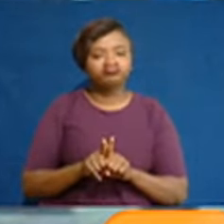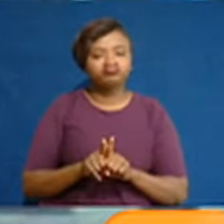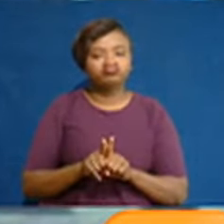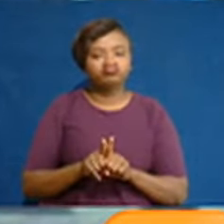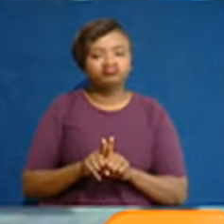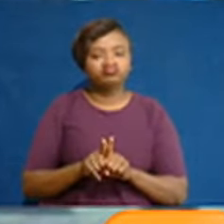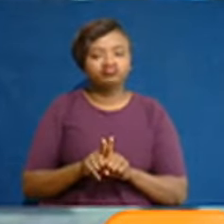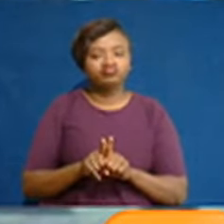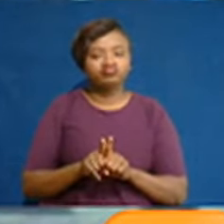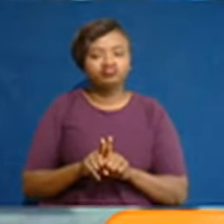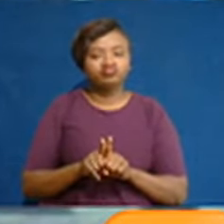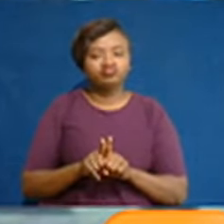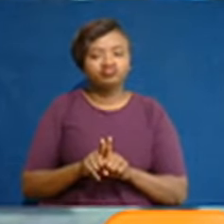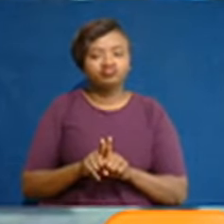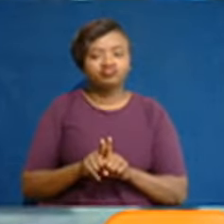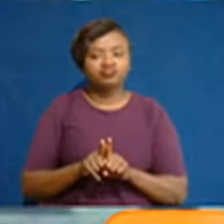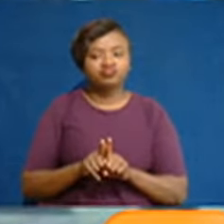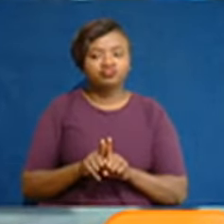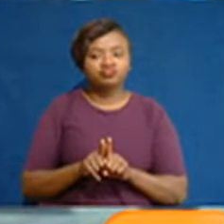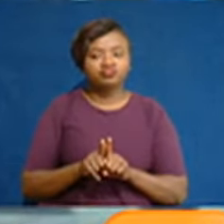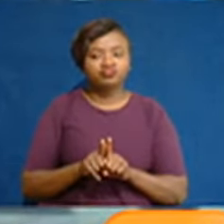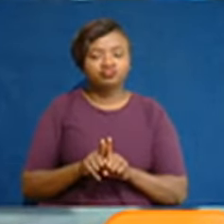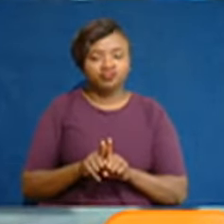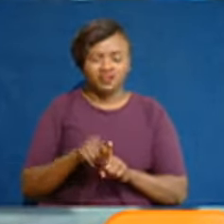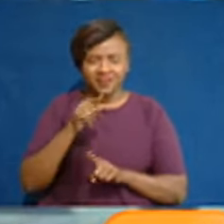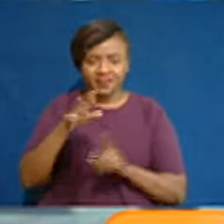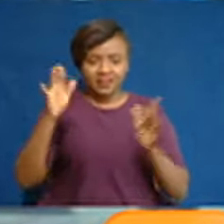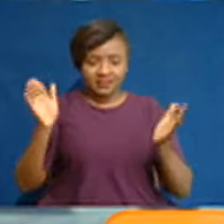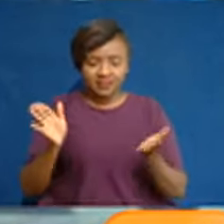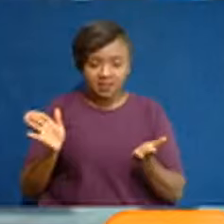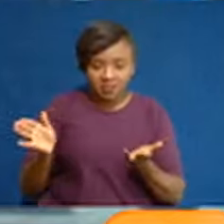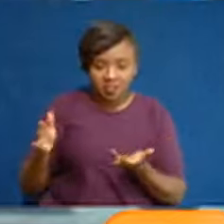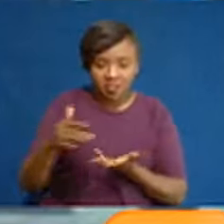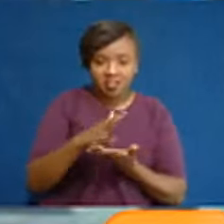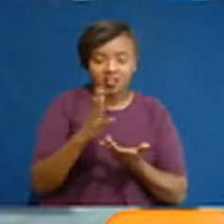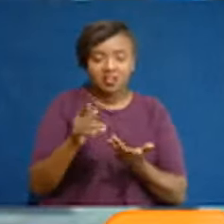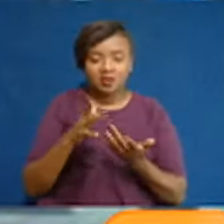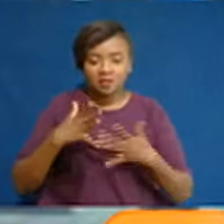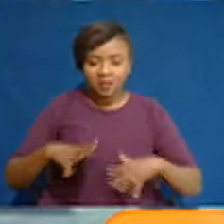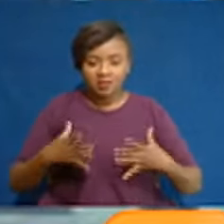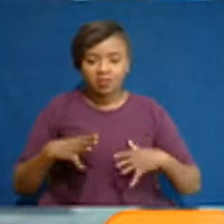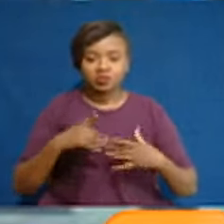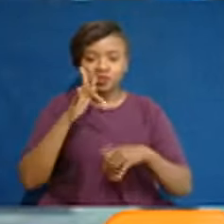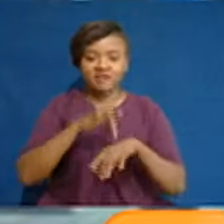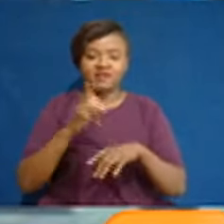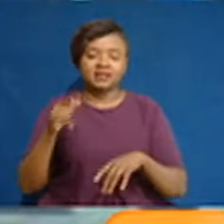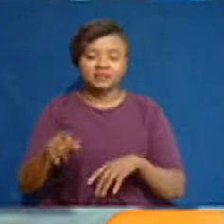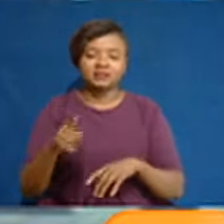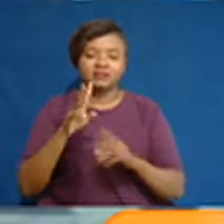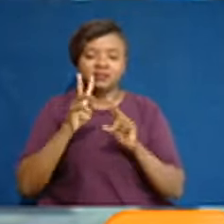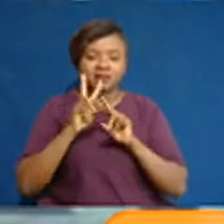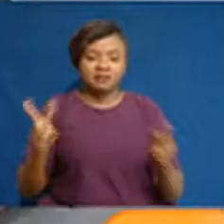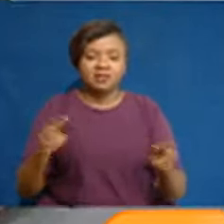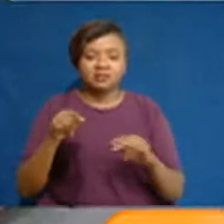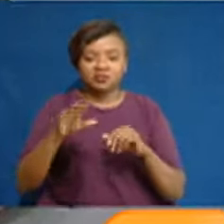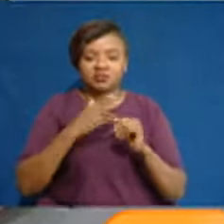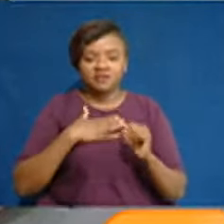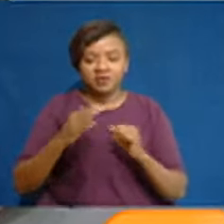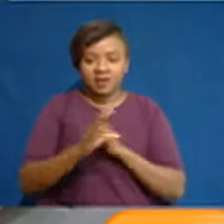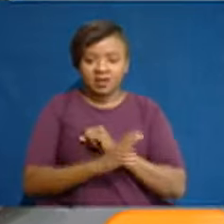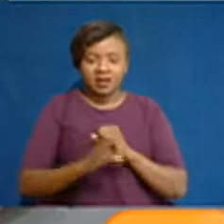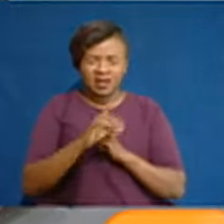anarchic mobilization that have sought to upend the peace and security of the state. What do you make of that